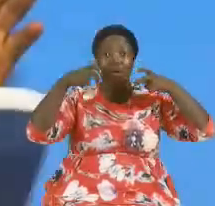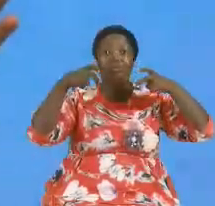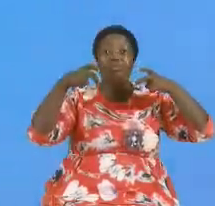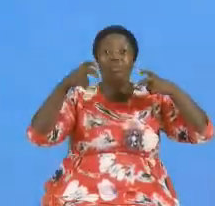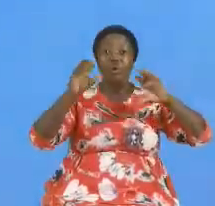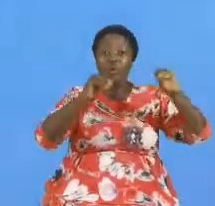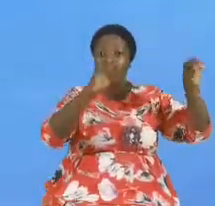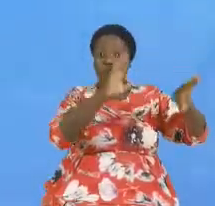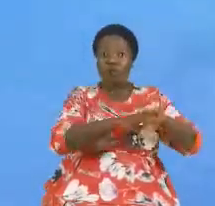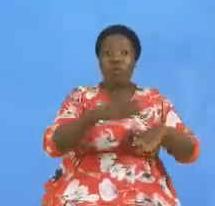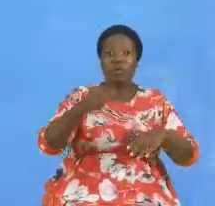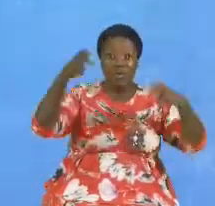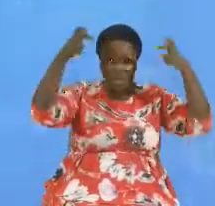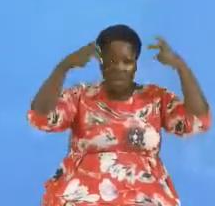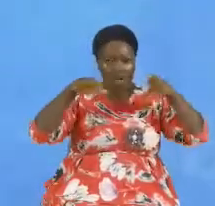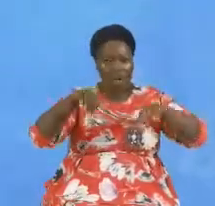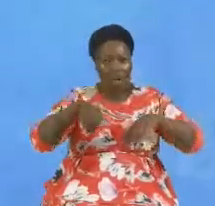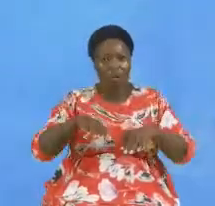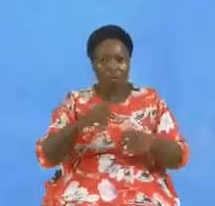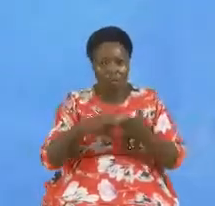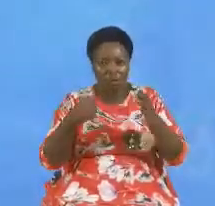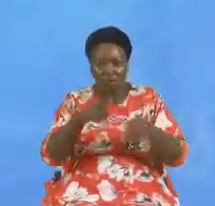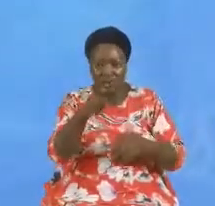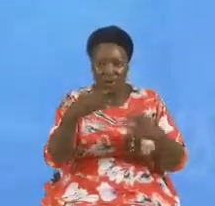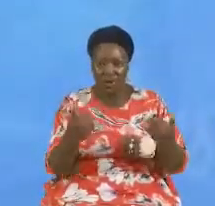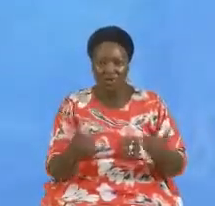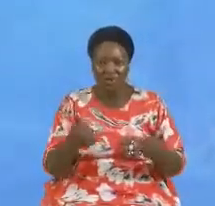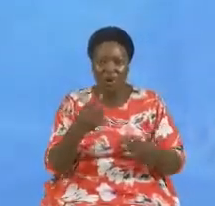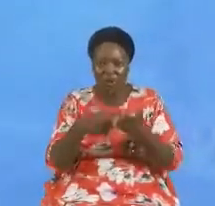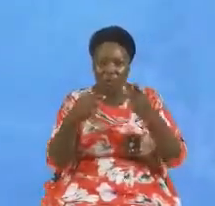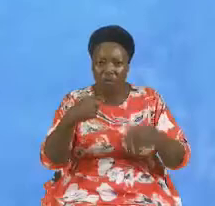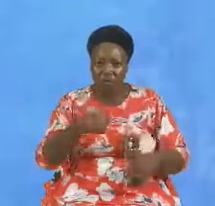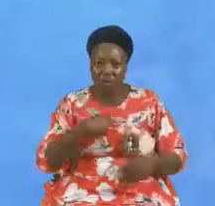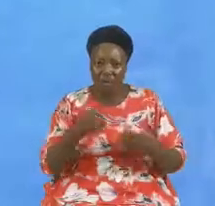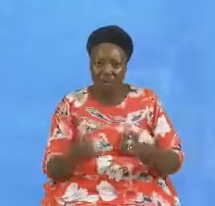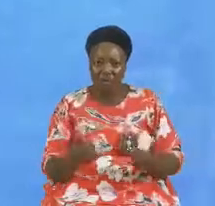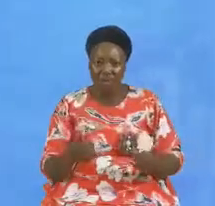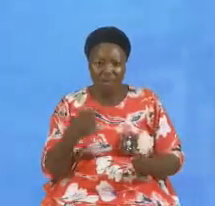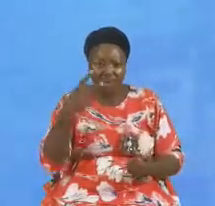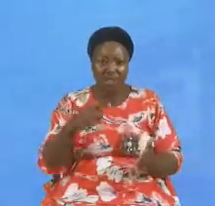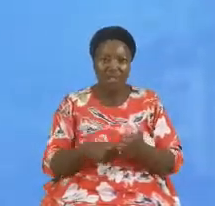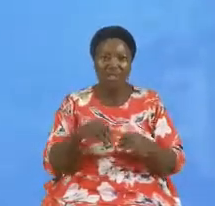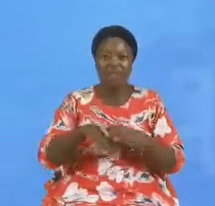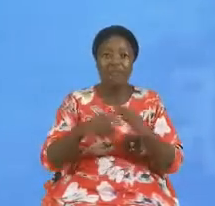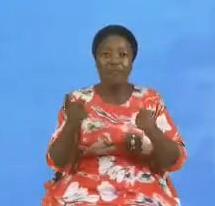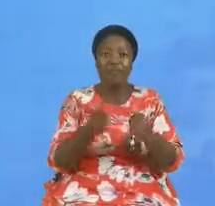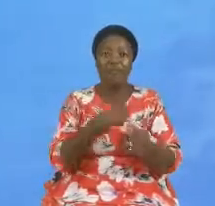Christ has the crown. Where's the crown? How about you now?